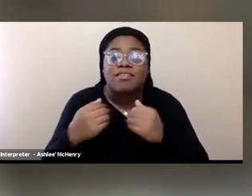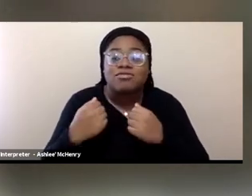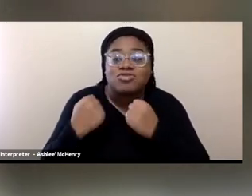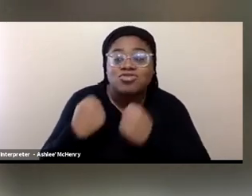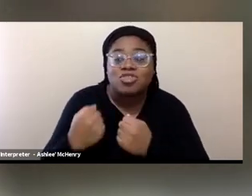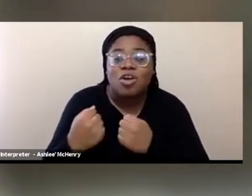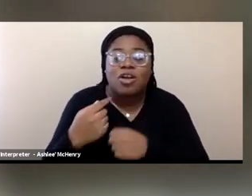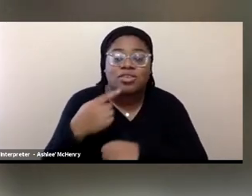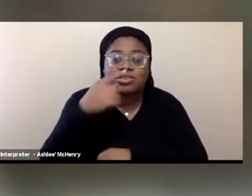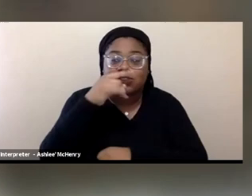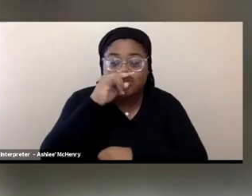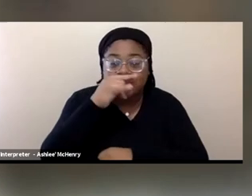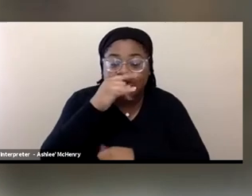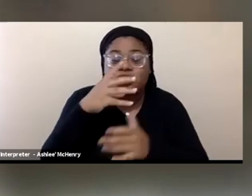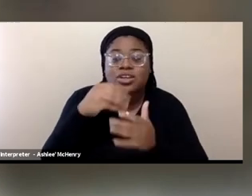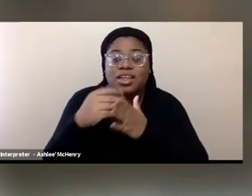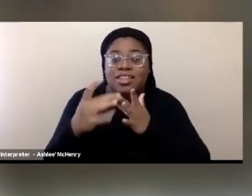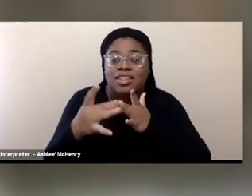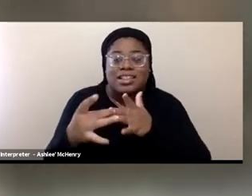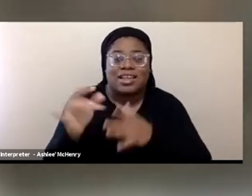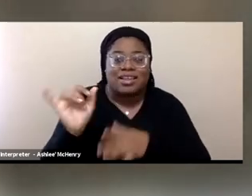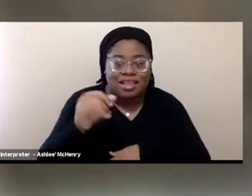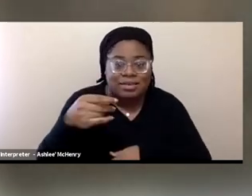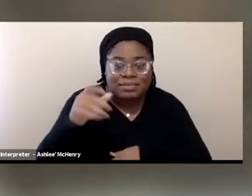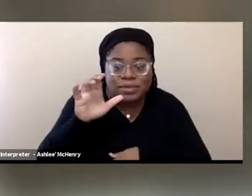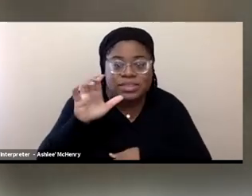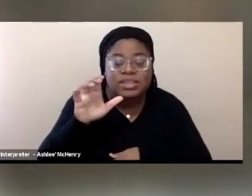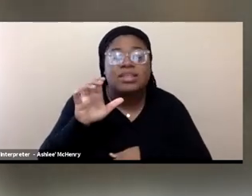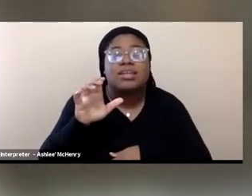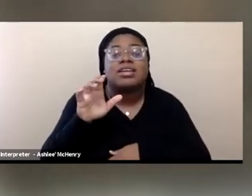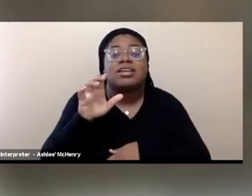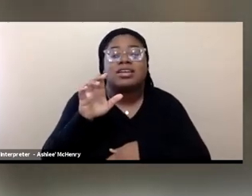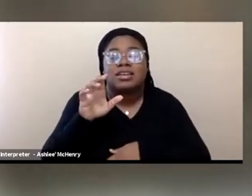in the lead, especially people of color